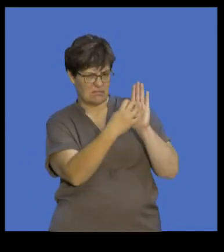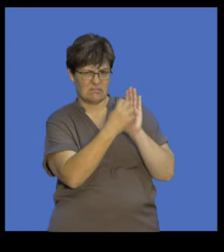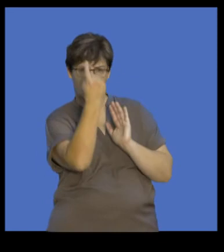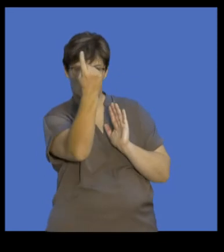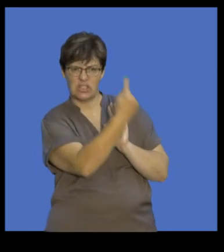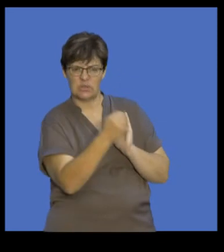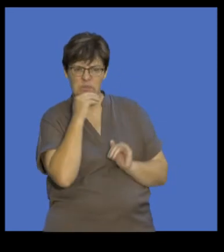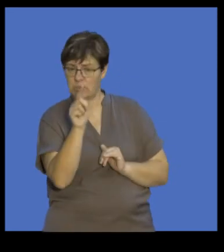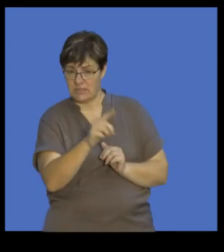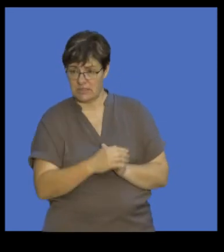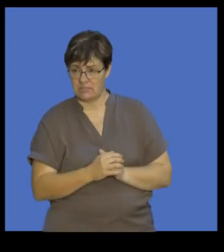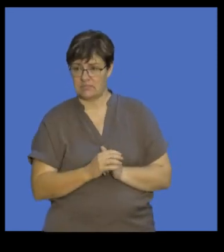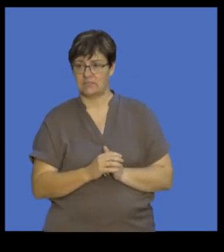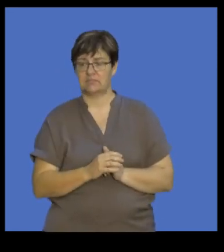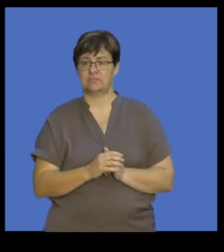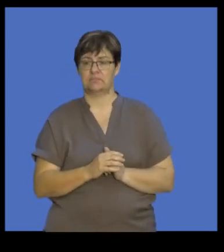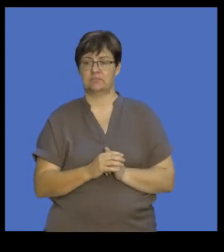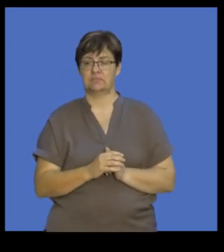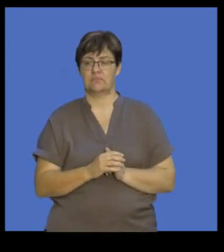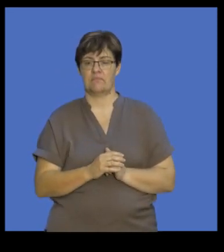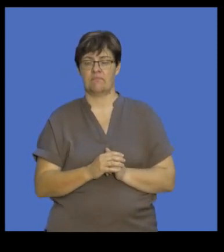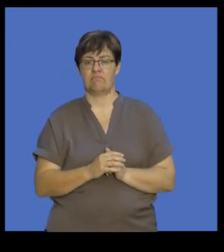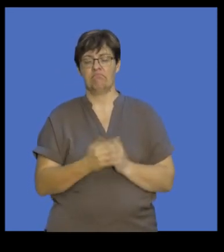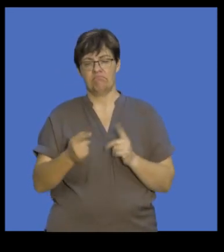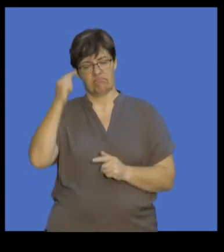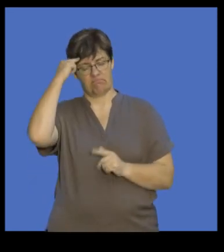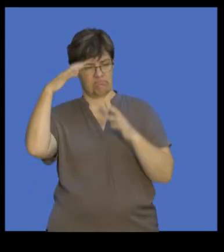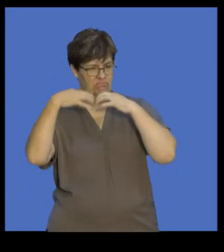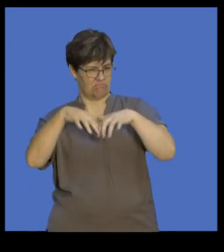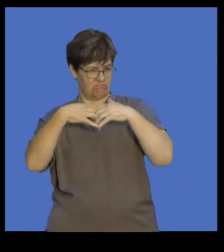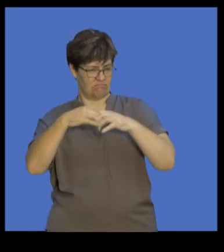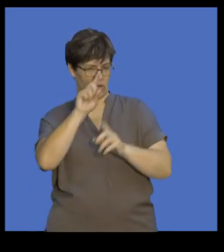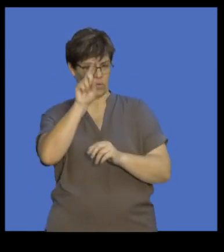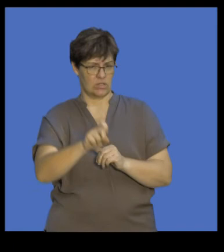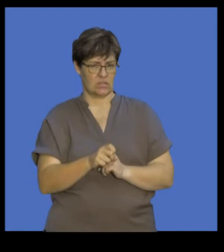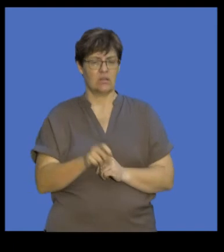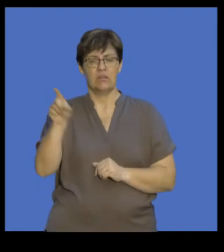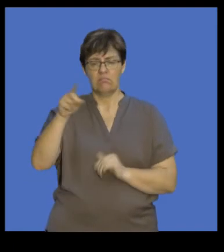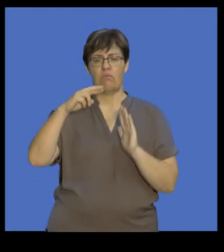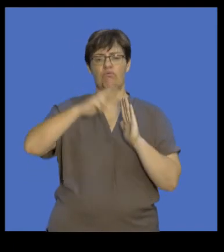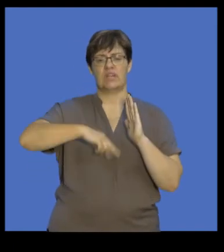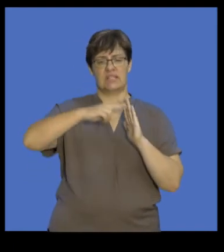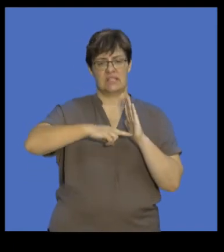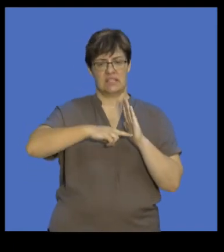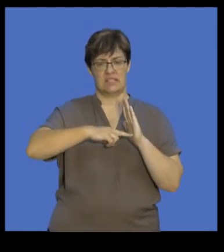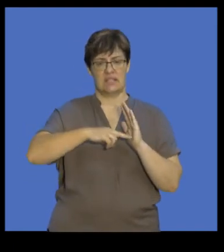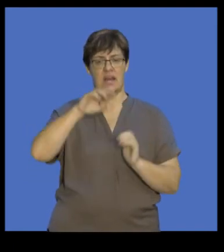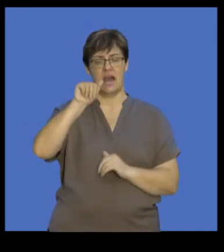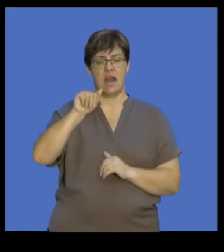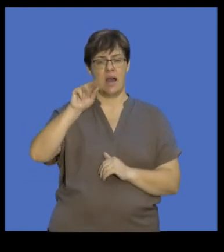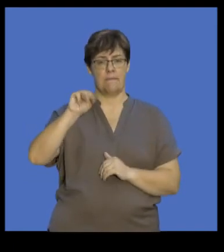understand the meaning of each of these symbols. Okay, now let's think about the following questions. What is the